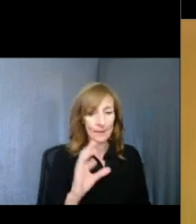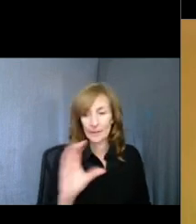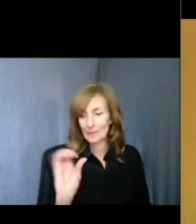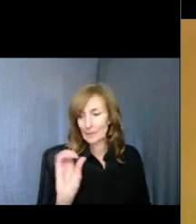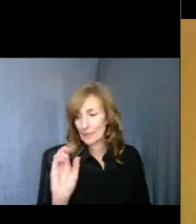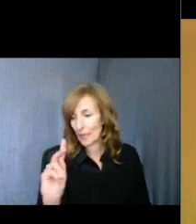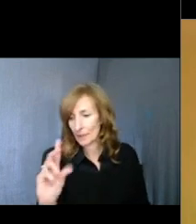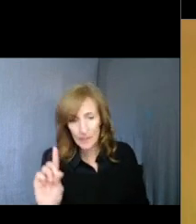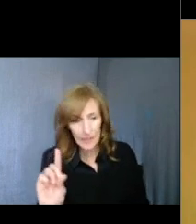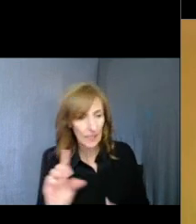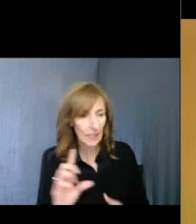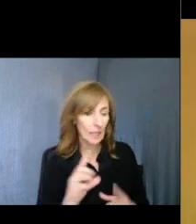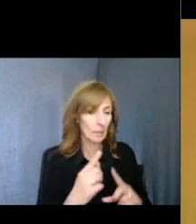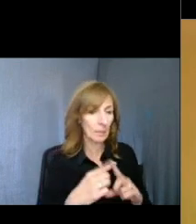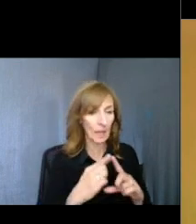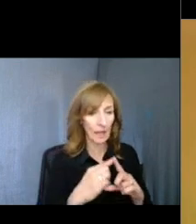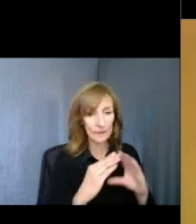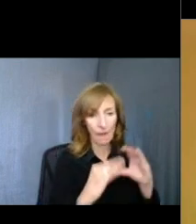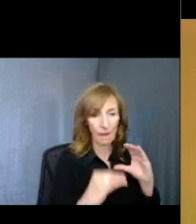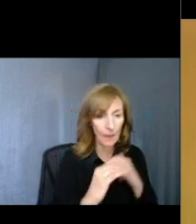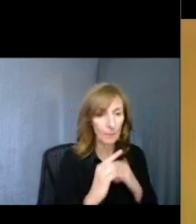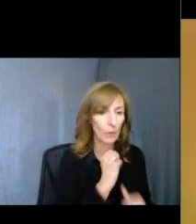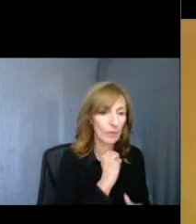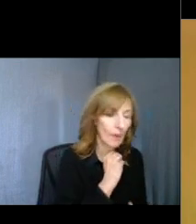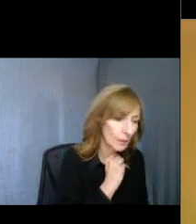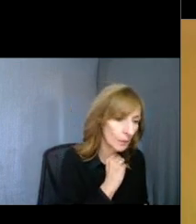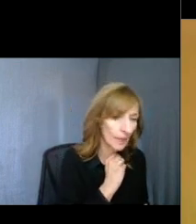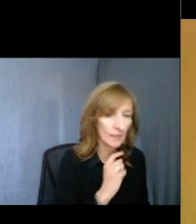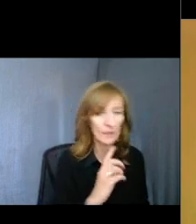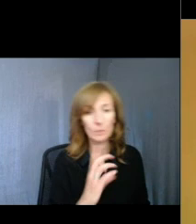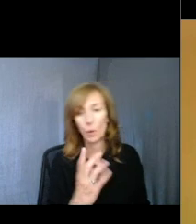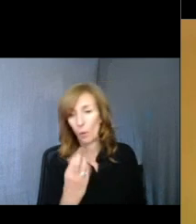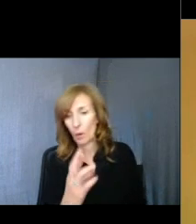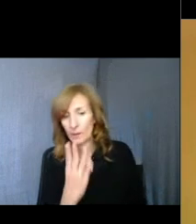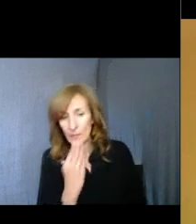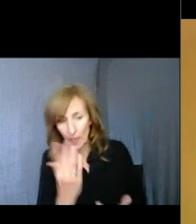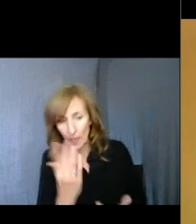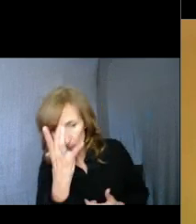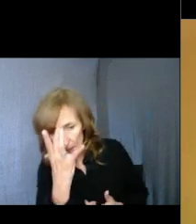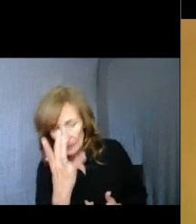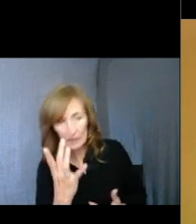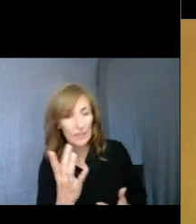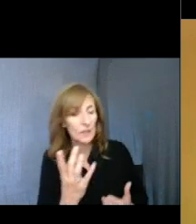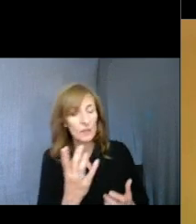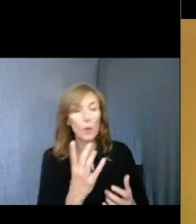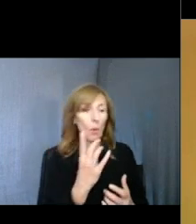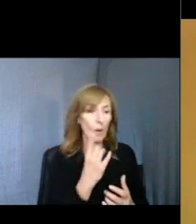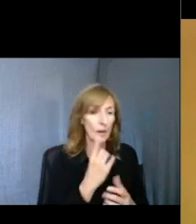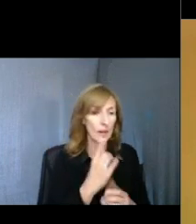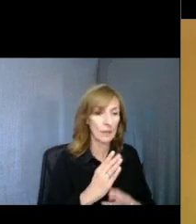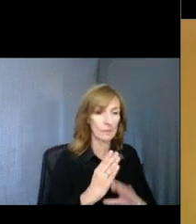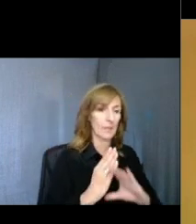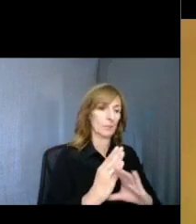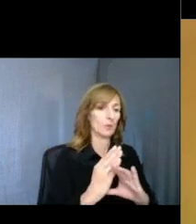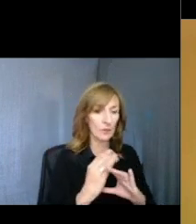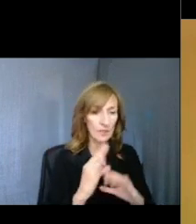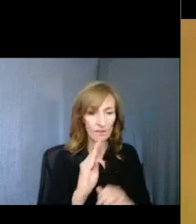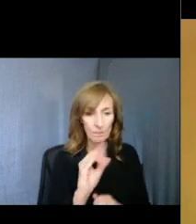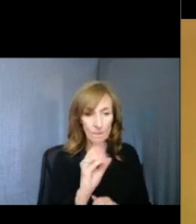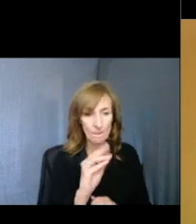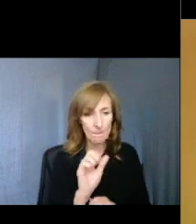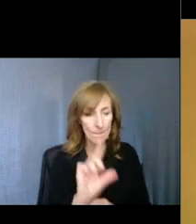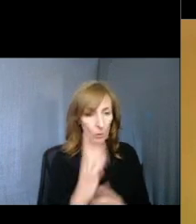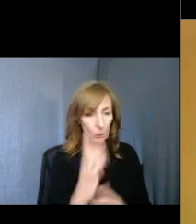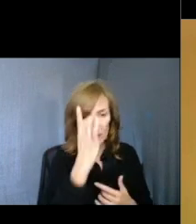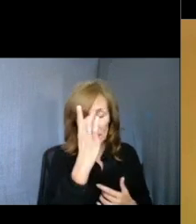a specific diet. Kidney disease, inflammatory bowel disease, I was a gastroenterologist, so I saw a lot of those. And you can go to a nutritionist and they